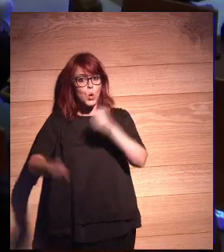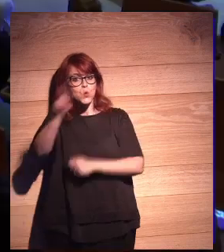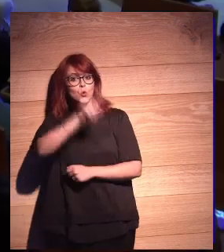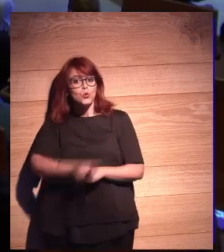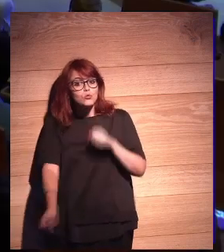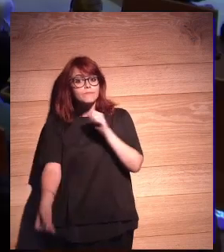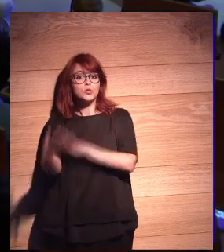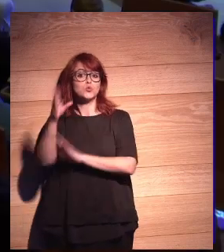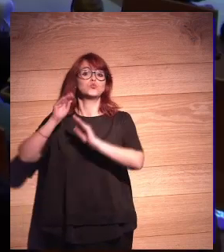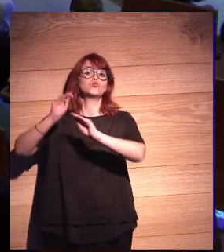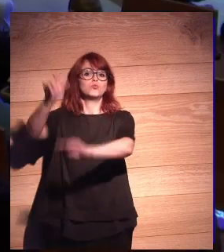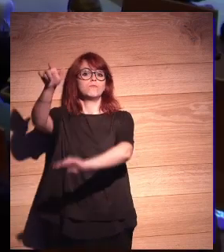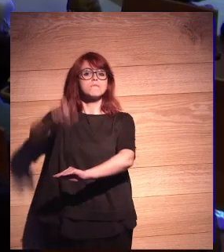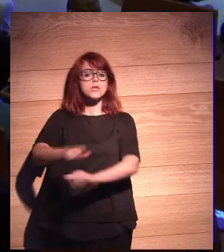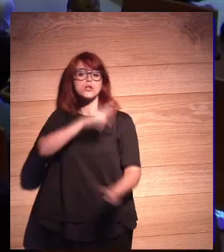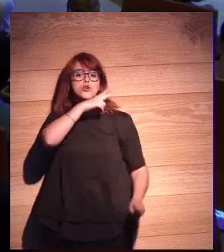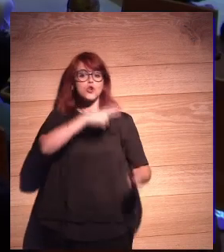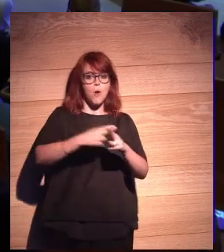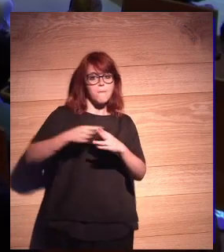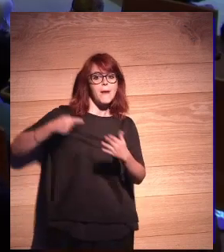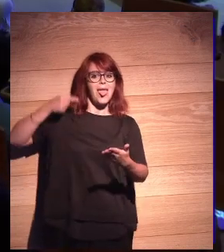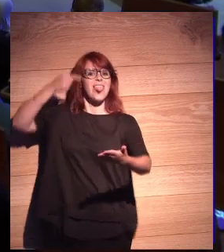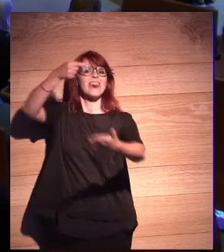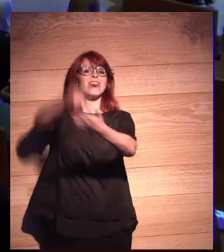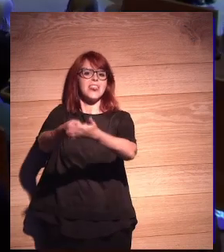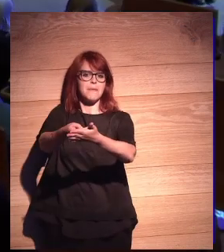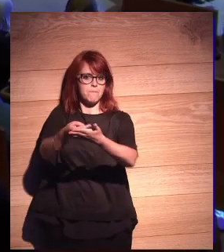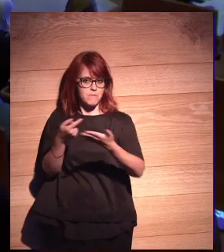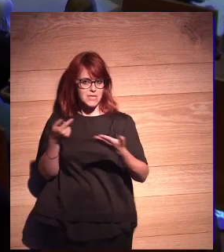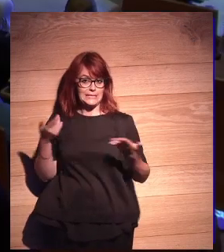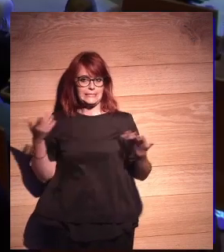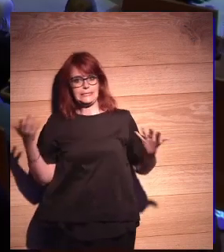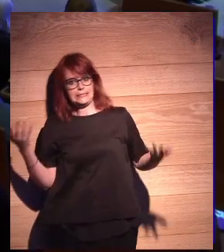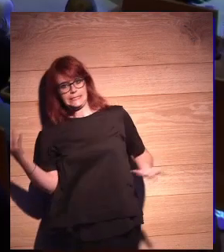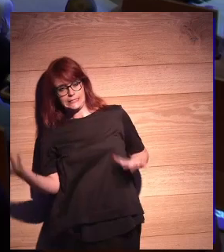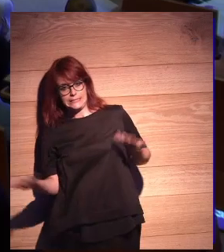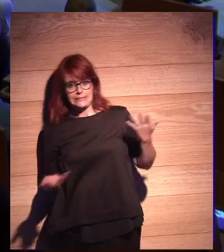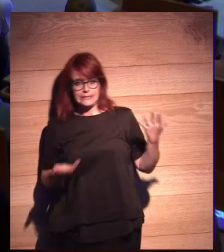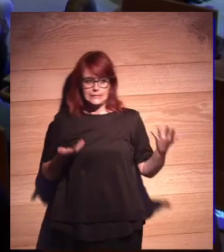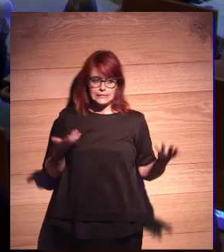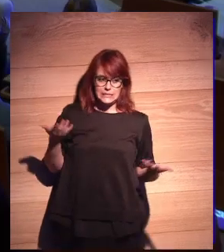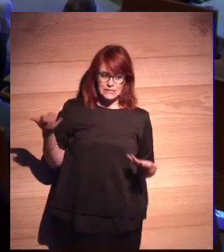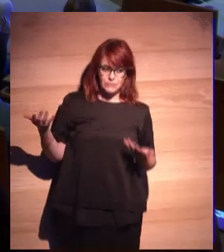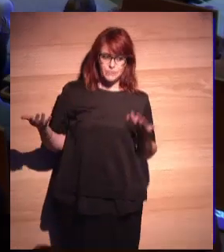works for theirs, and then they put my name on top of it.